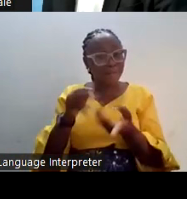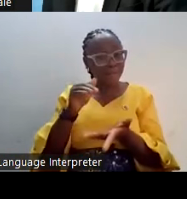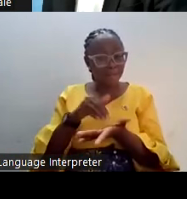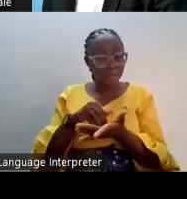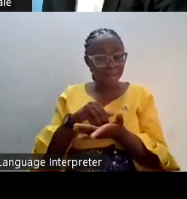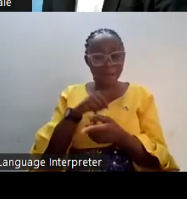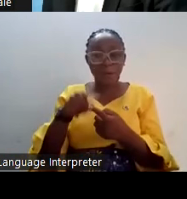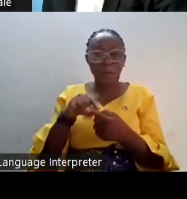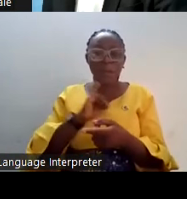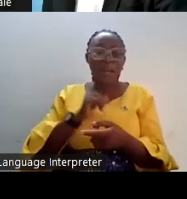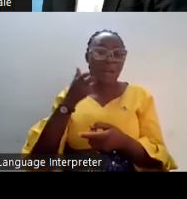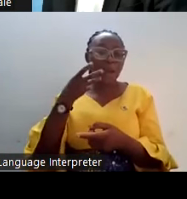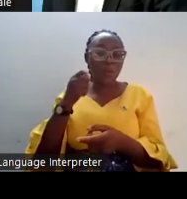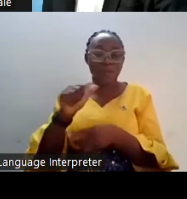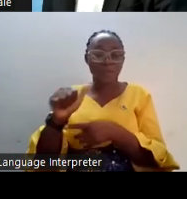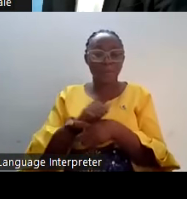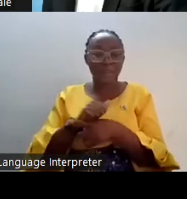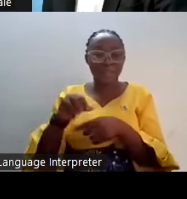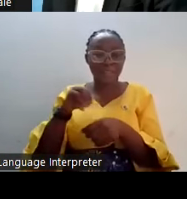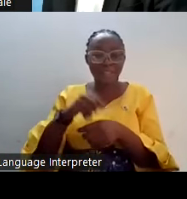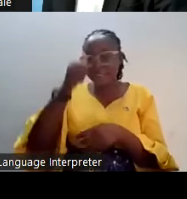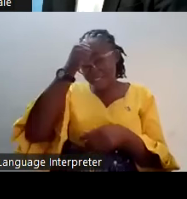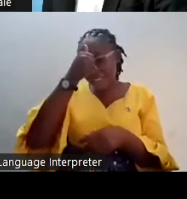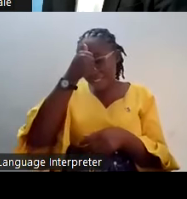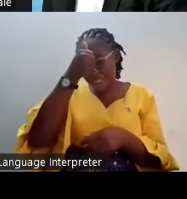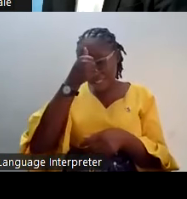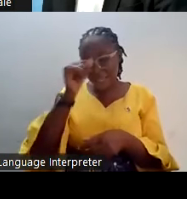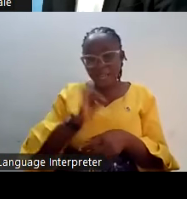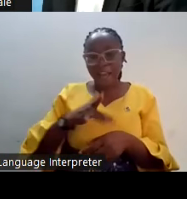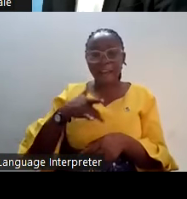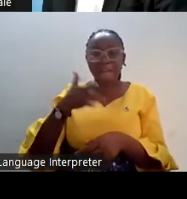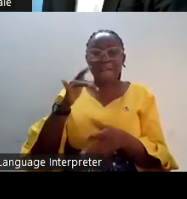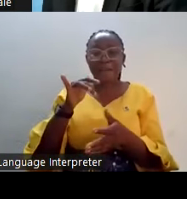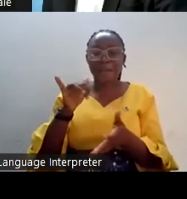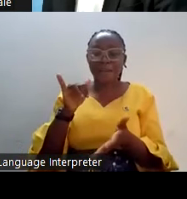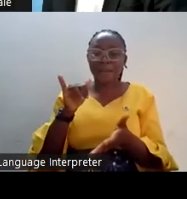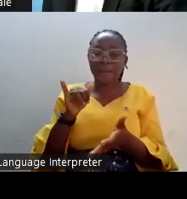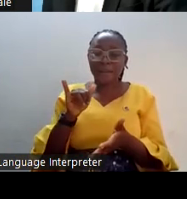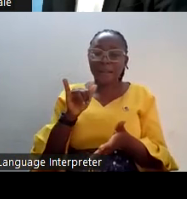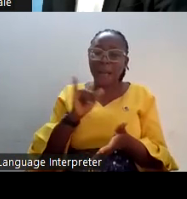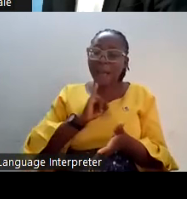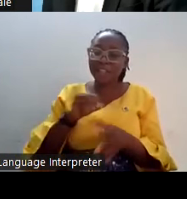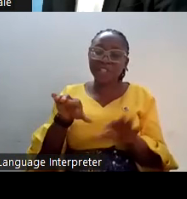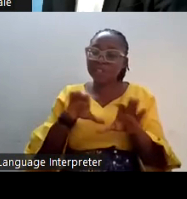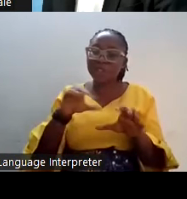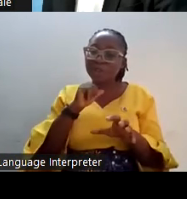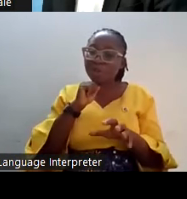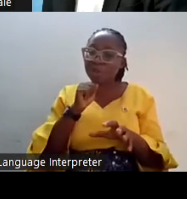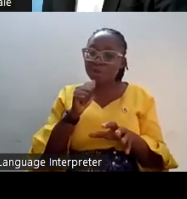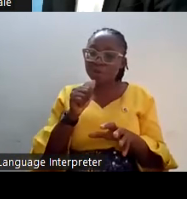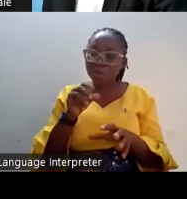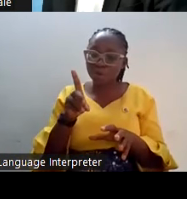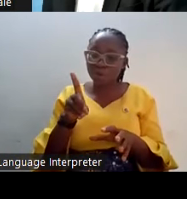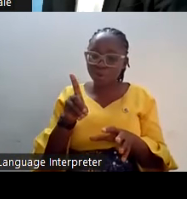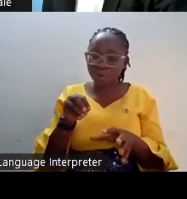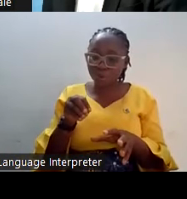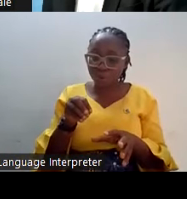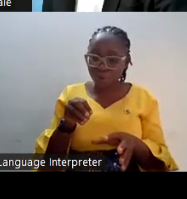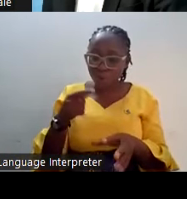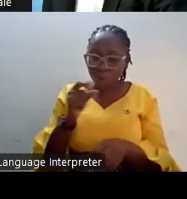a practitioner in India, I felt like I didn't personally didn't do a good job of